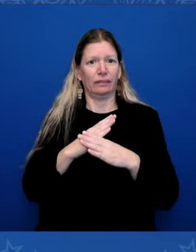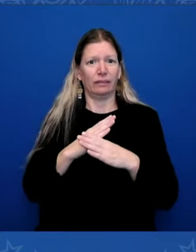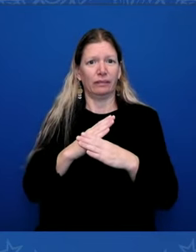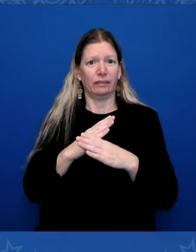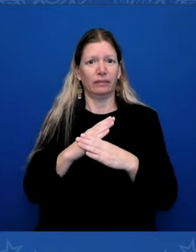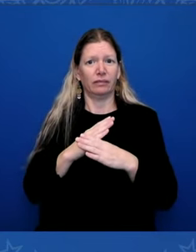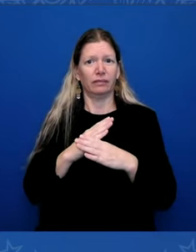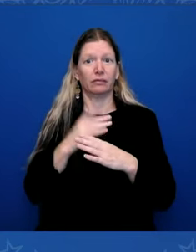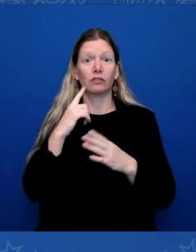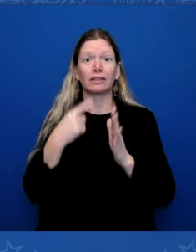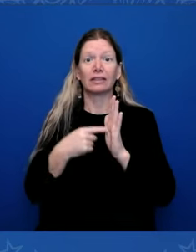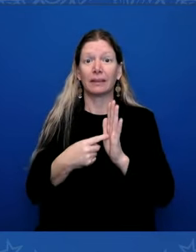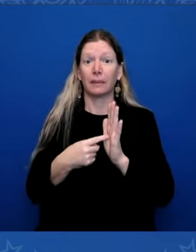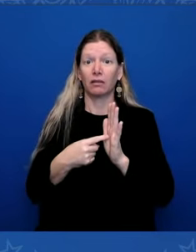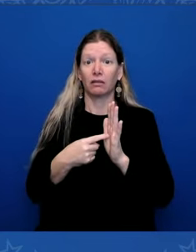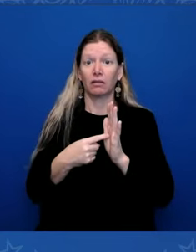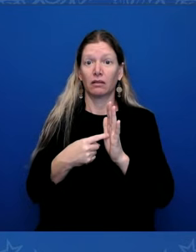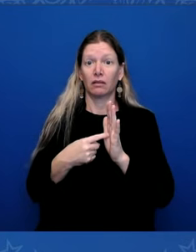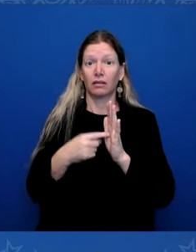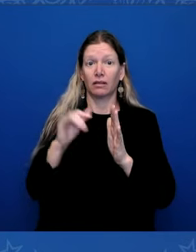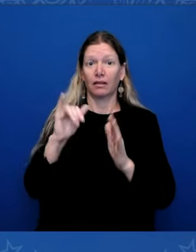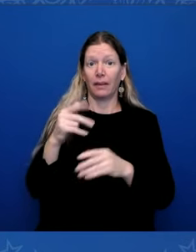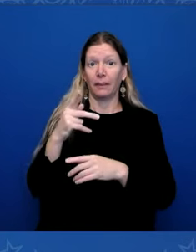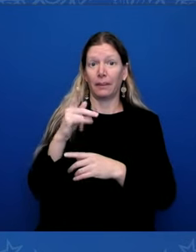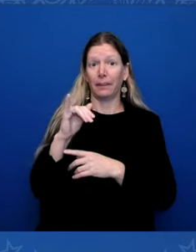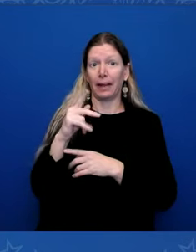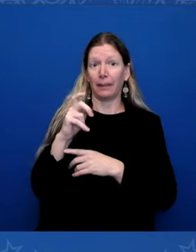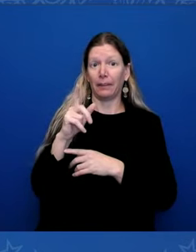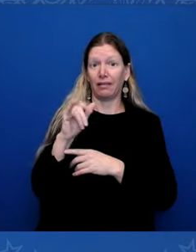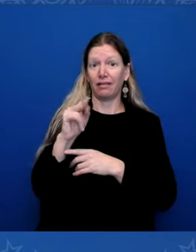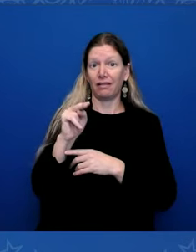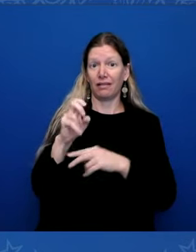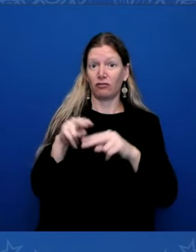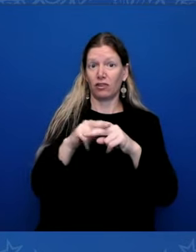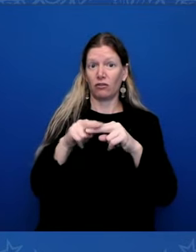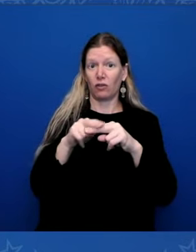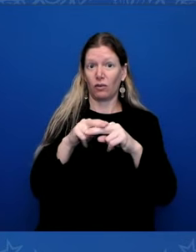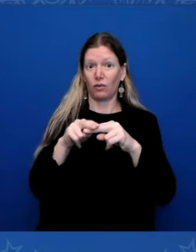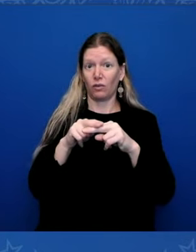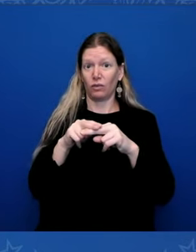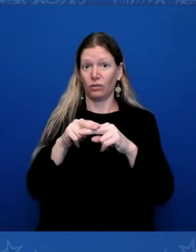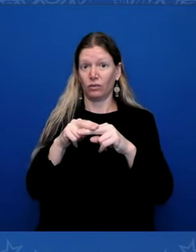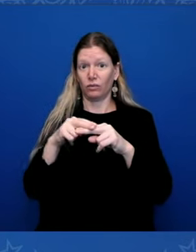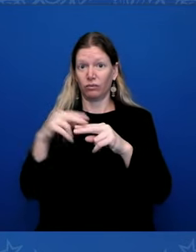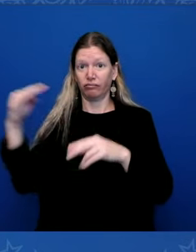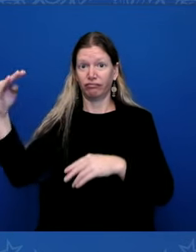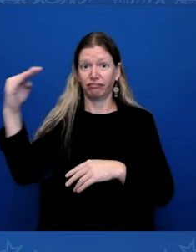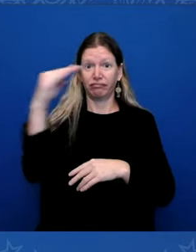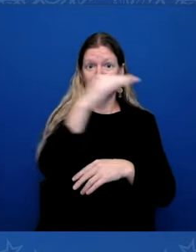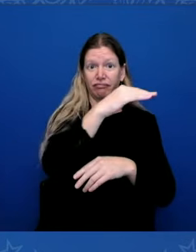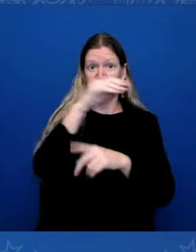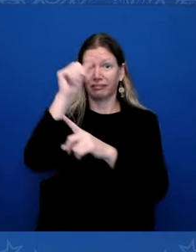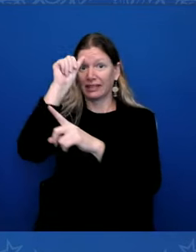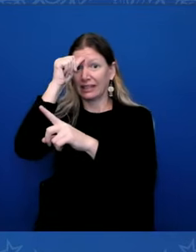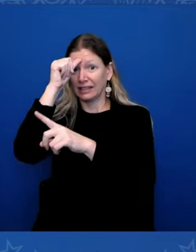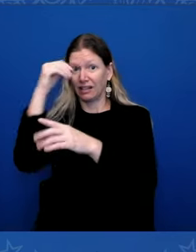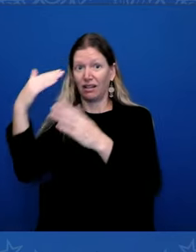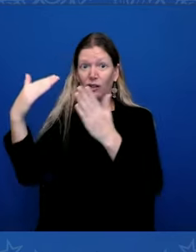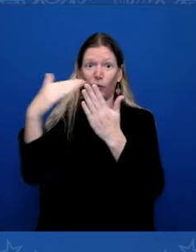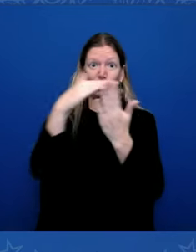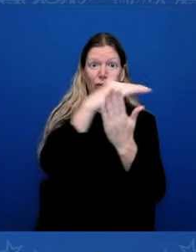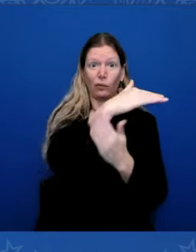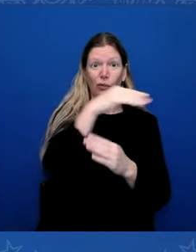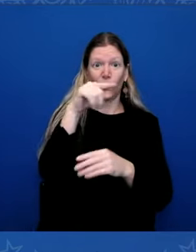railroad we're talking about going across from India throughout the Middle East and across the Mediterranean and all through Europe, that's going to have